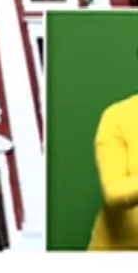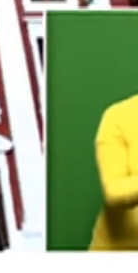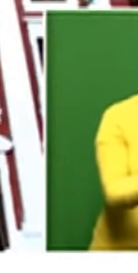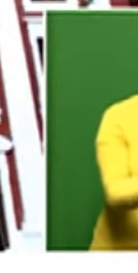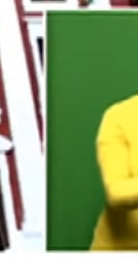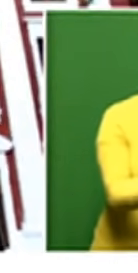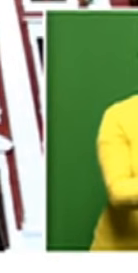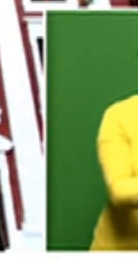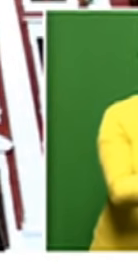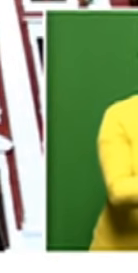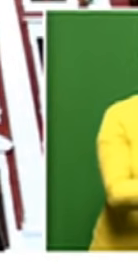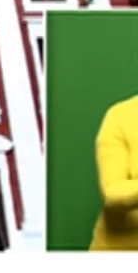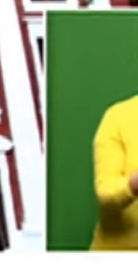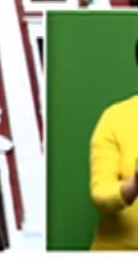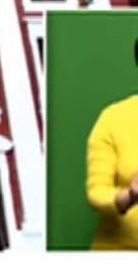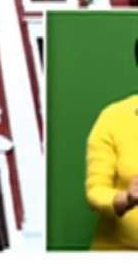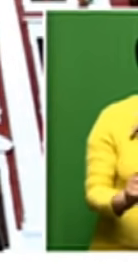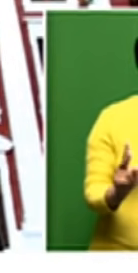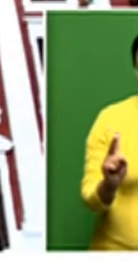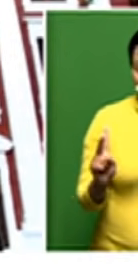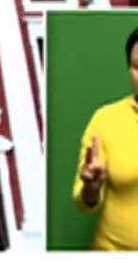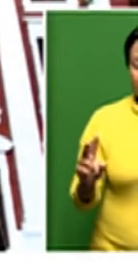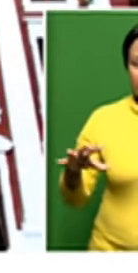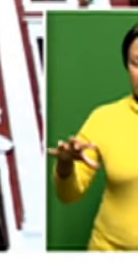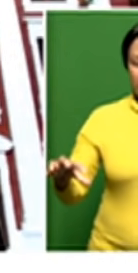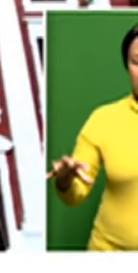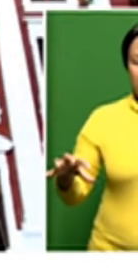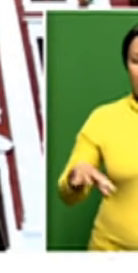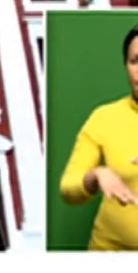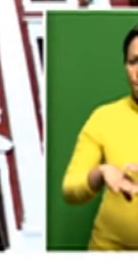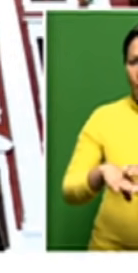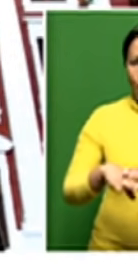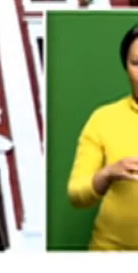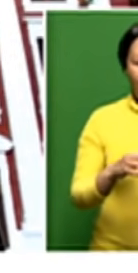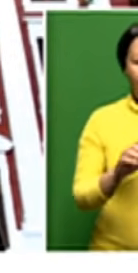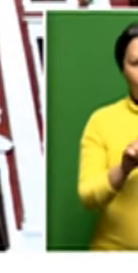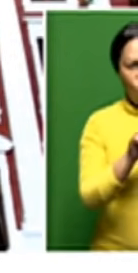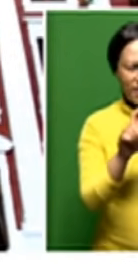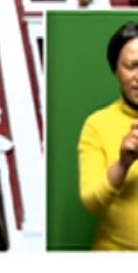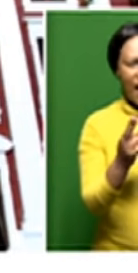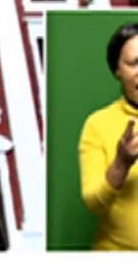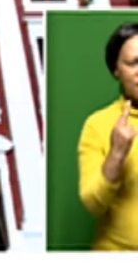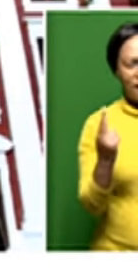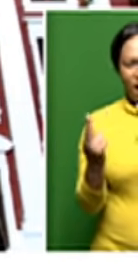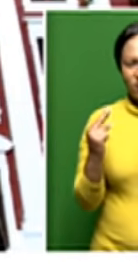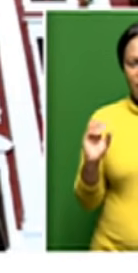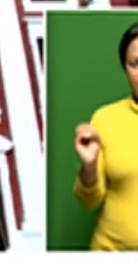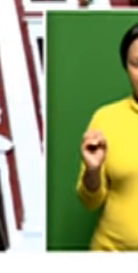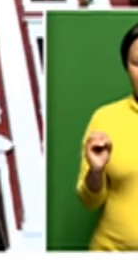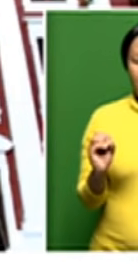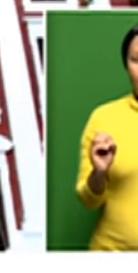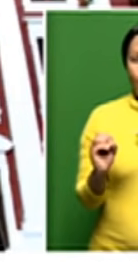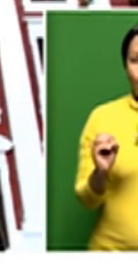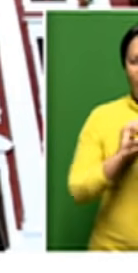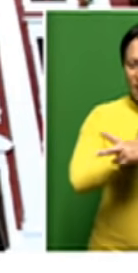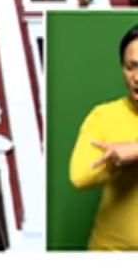week raised more questions than answers. After seeing the devastation that was caused by the looting